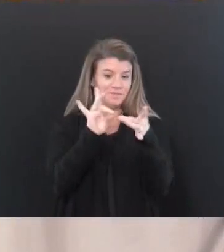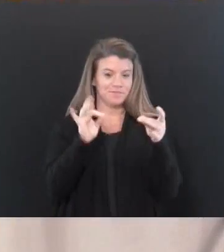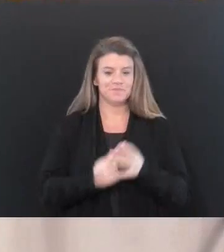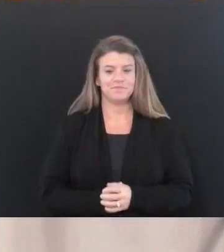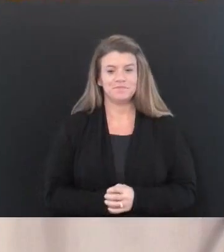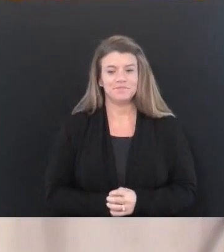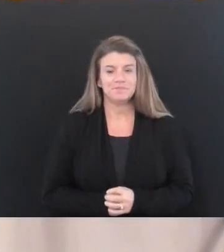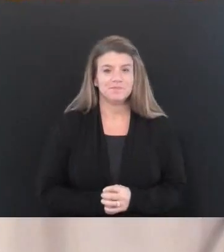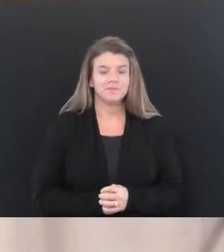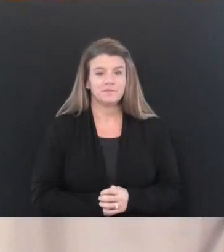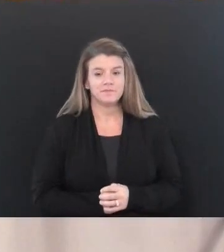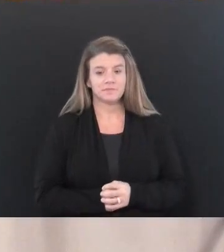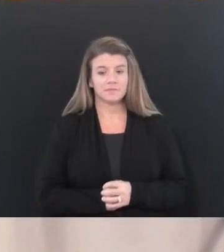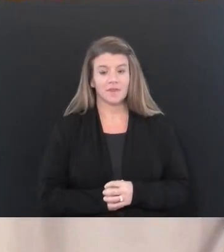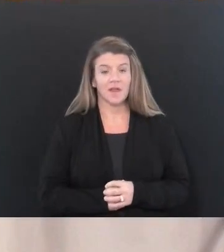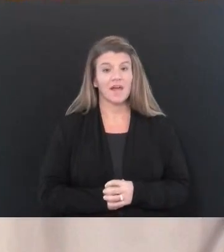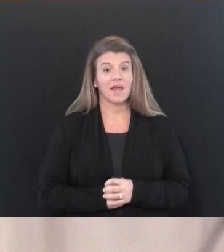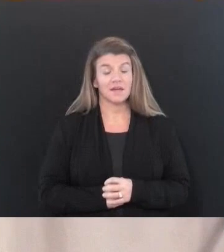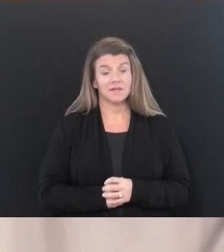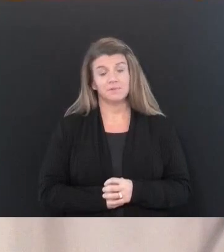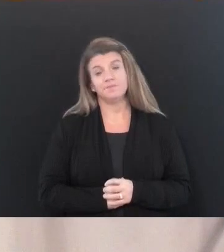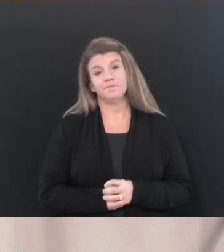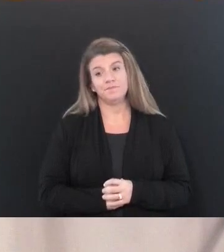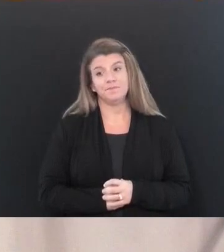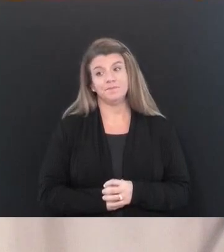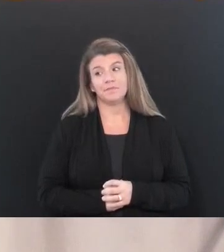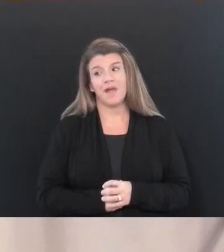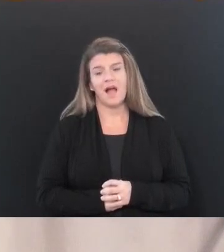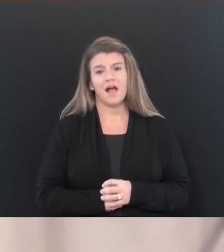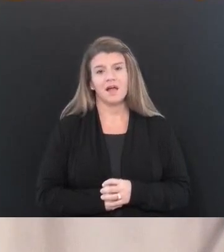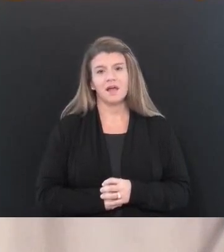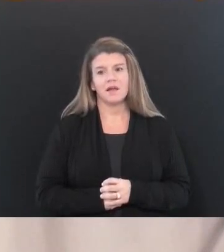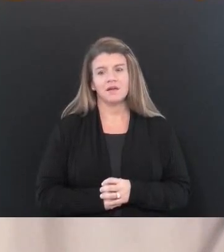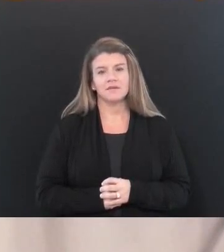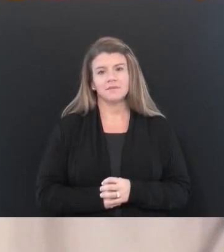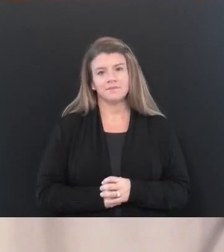Well, I want to close out by just saying this.